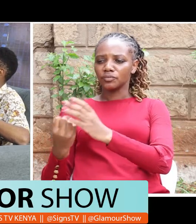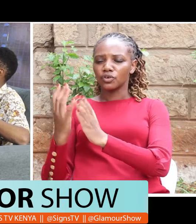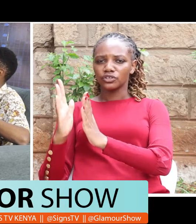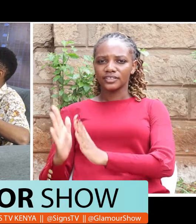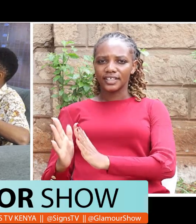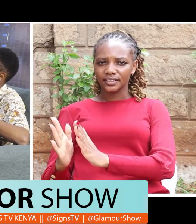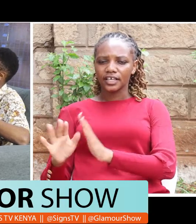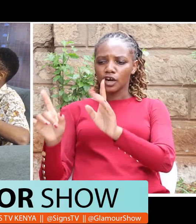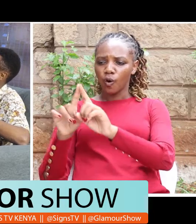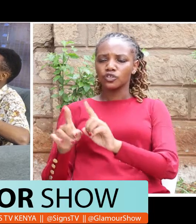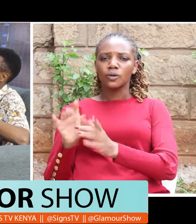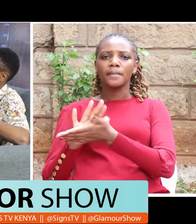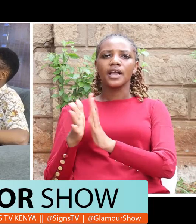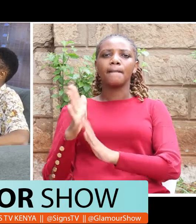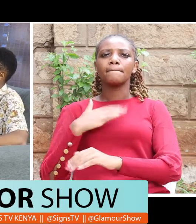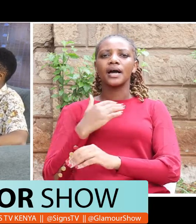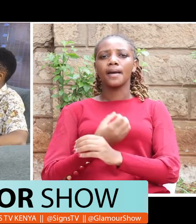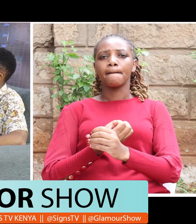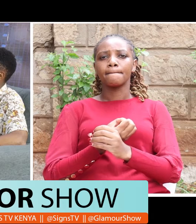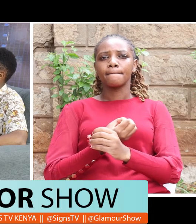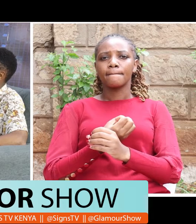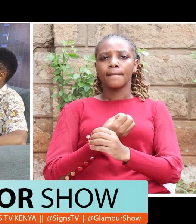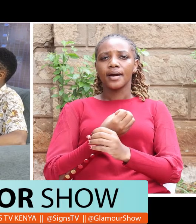and the theater producers are also clients.